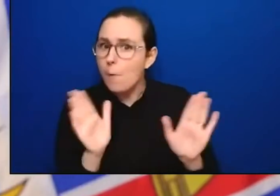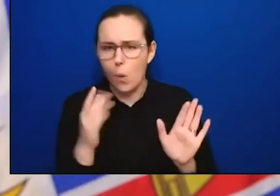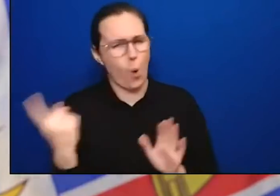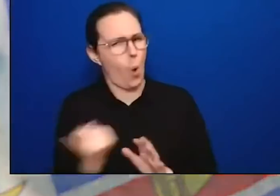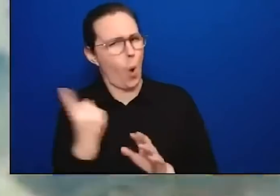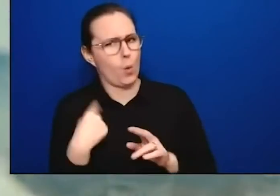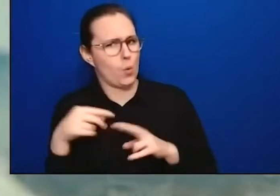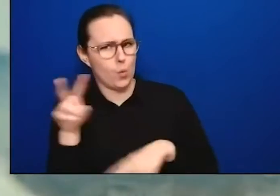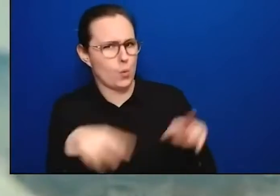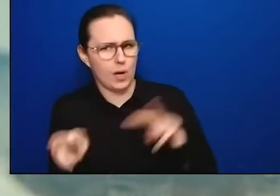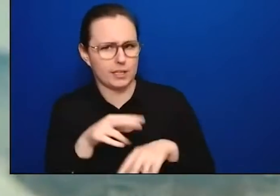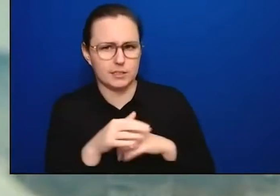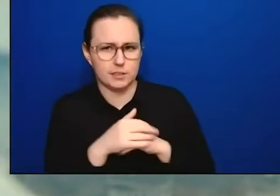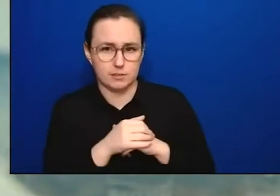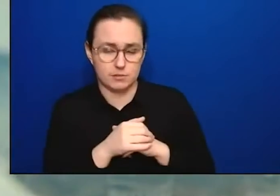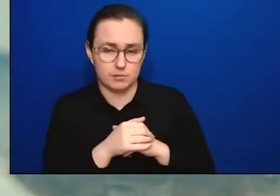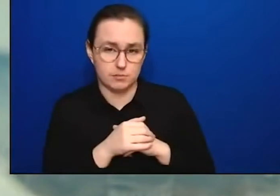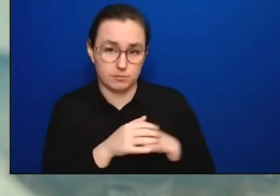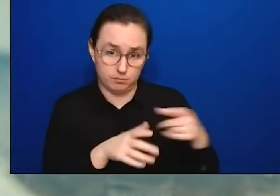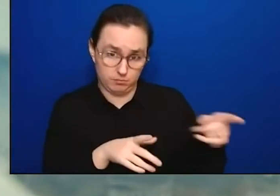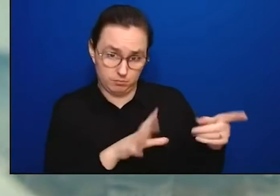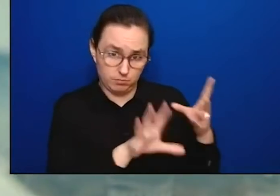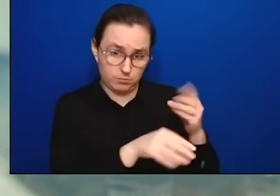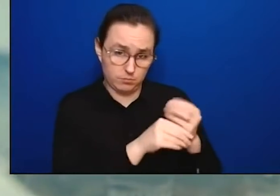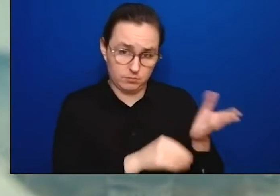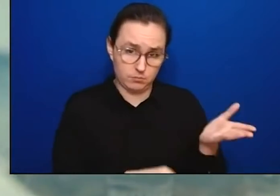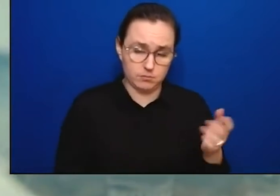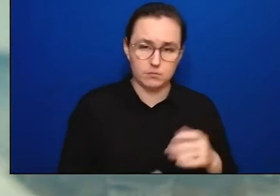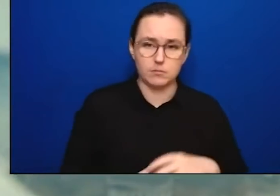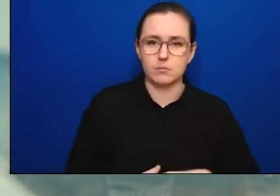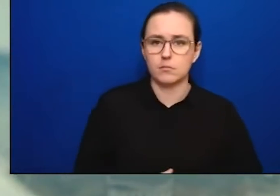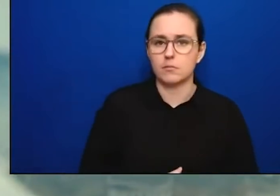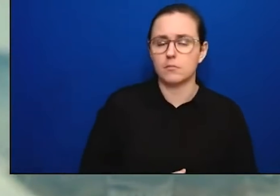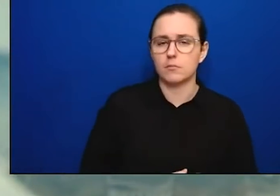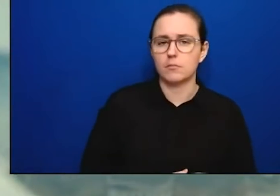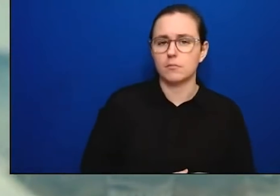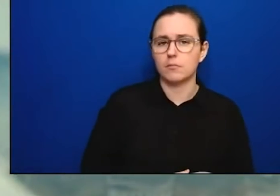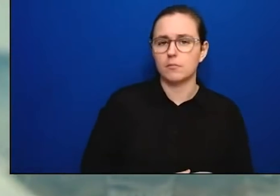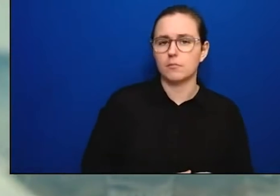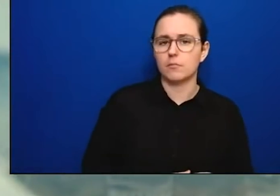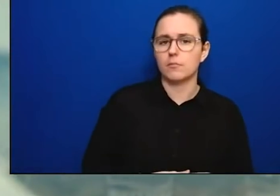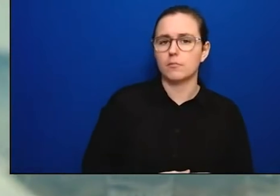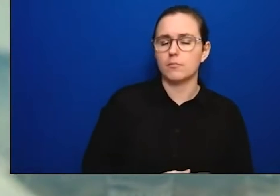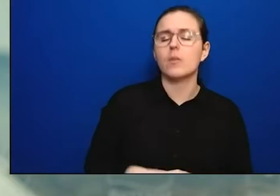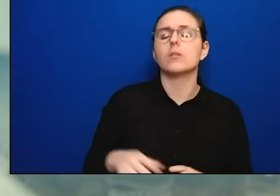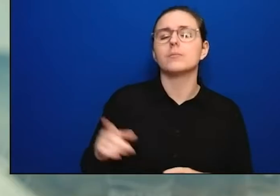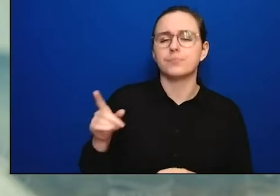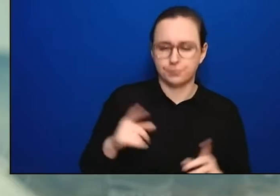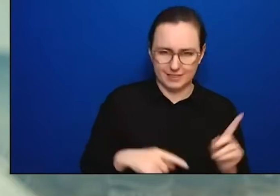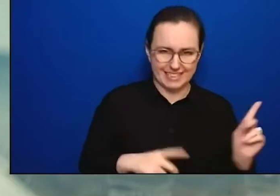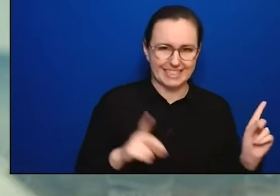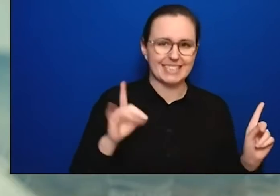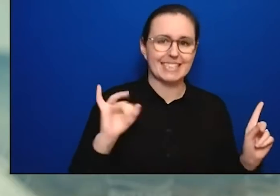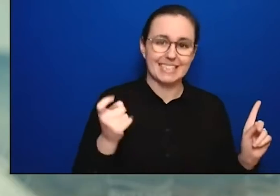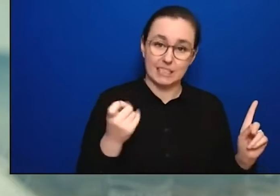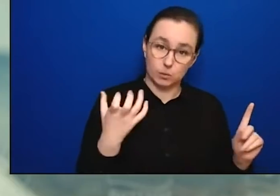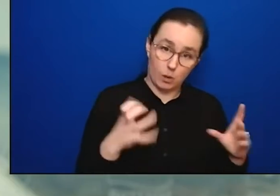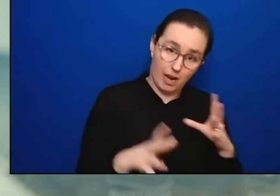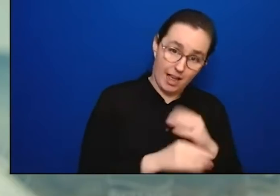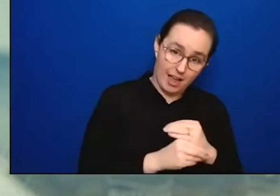to that. I think, Richard, as you know, from January 25th to the